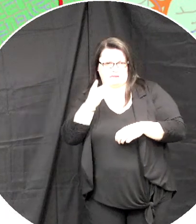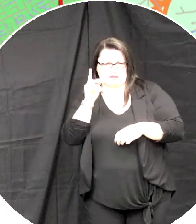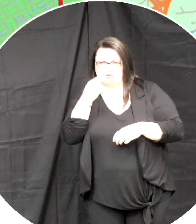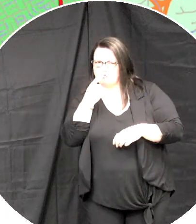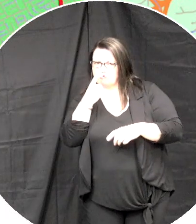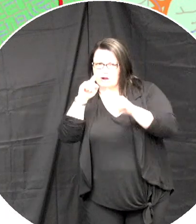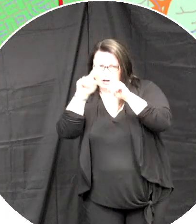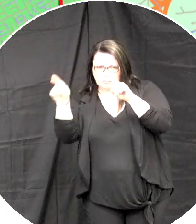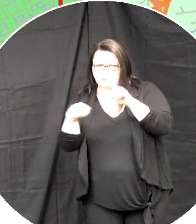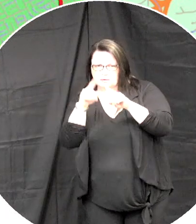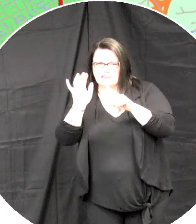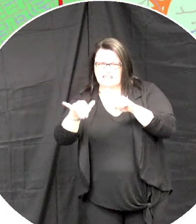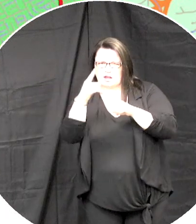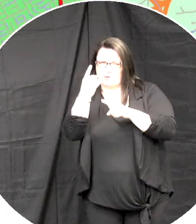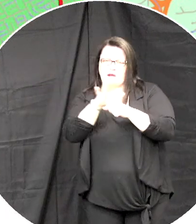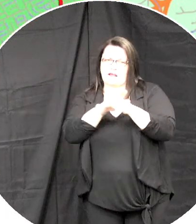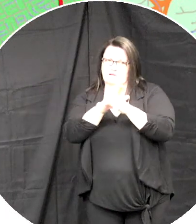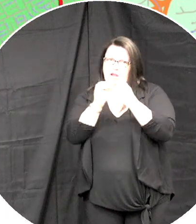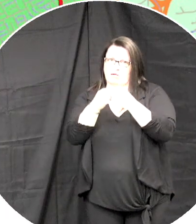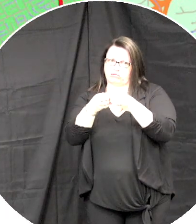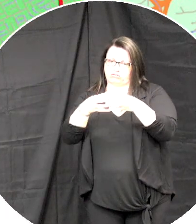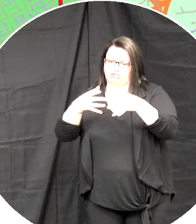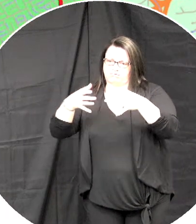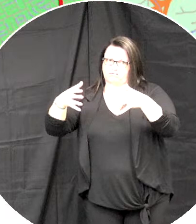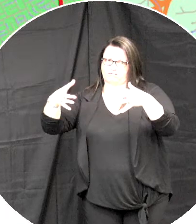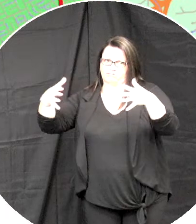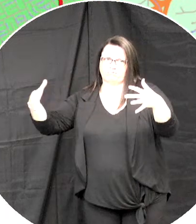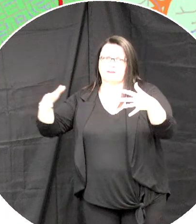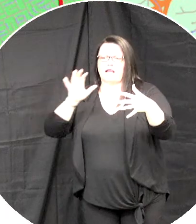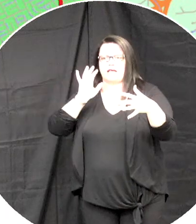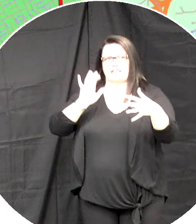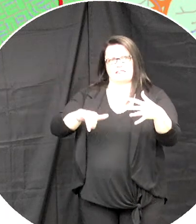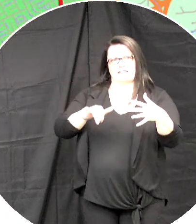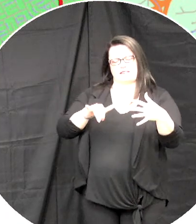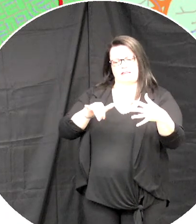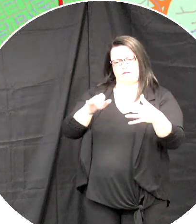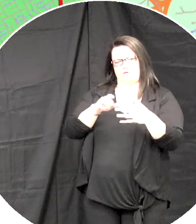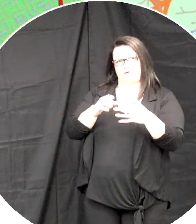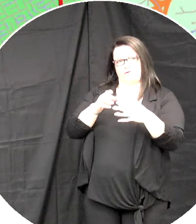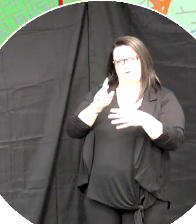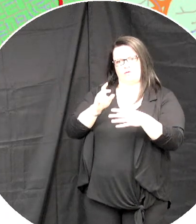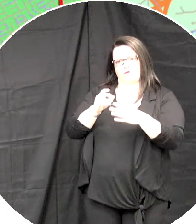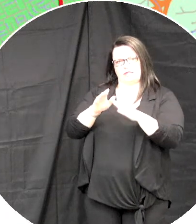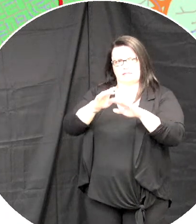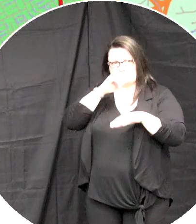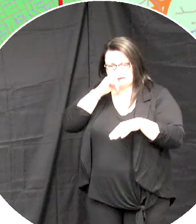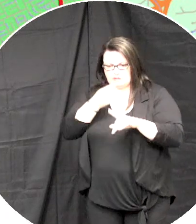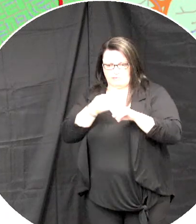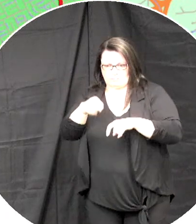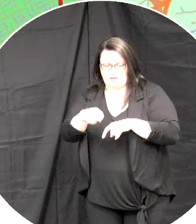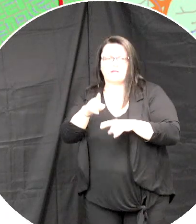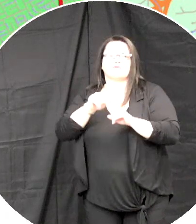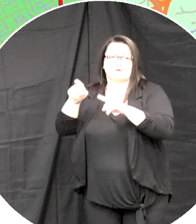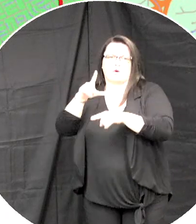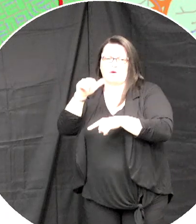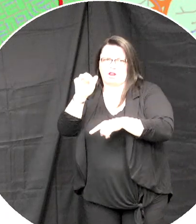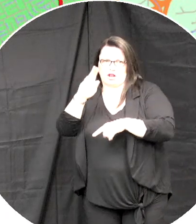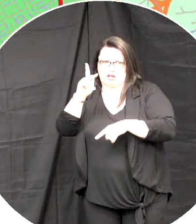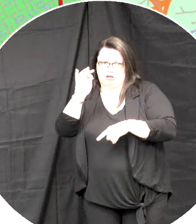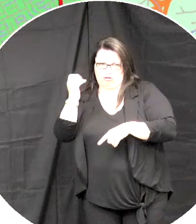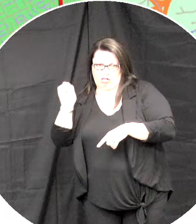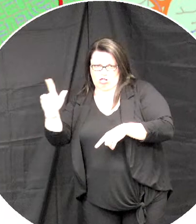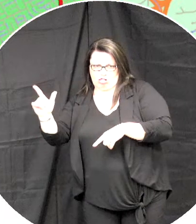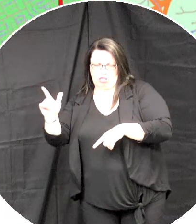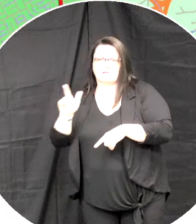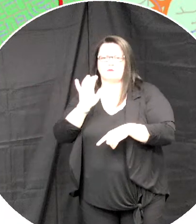area that is in the existing Larcall catchment area. Site selection needs to be undertaken.